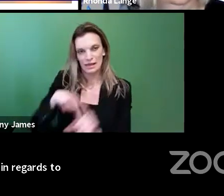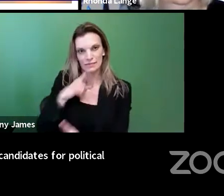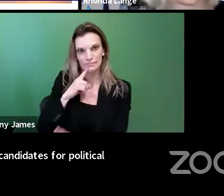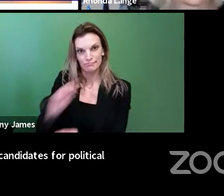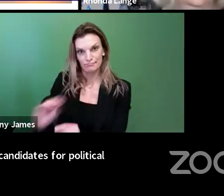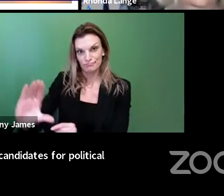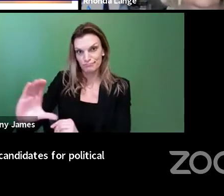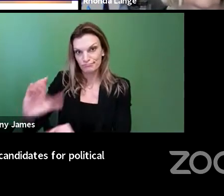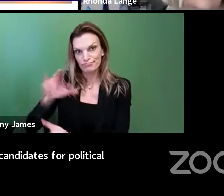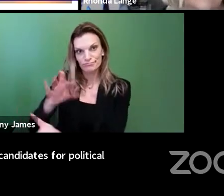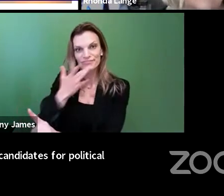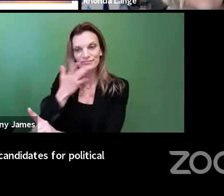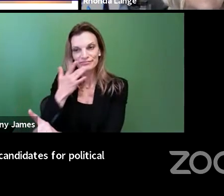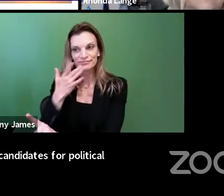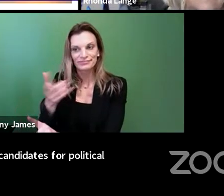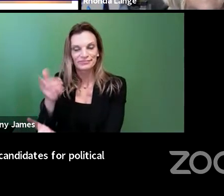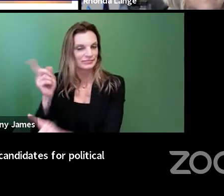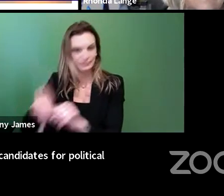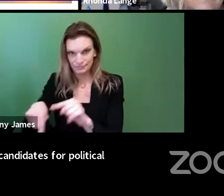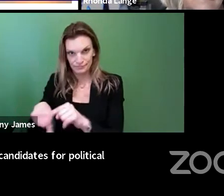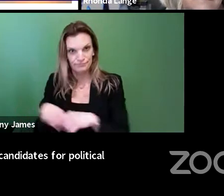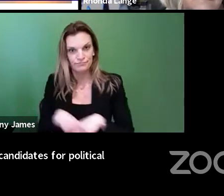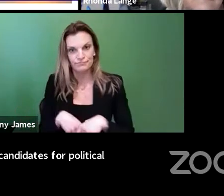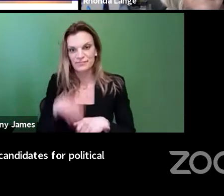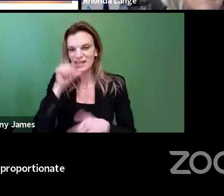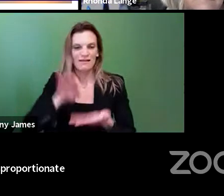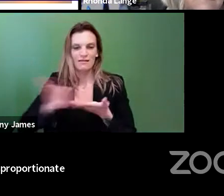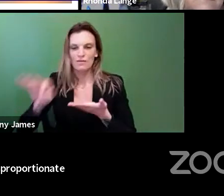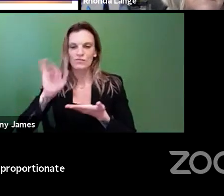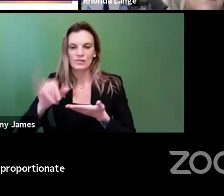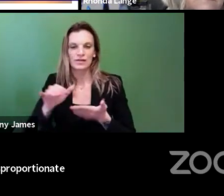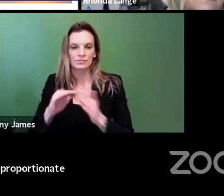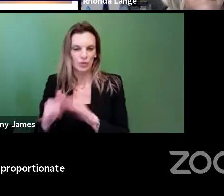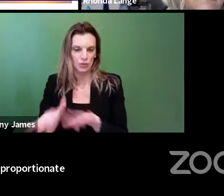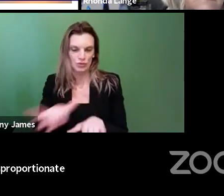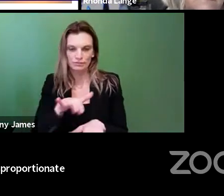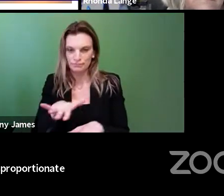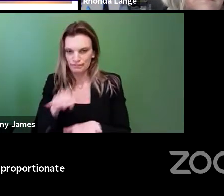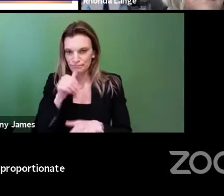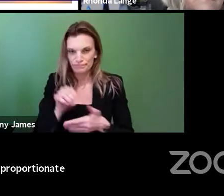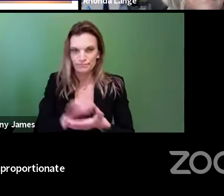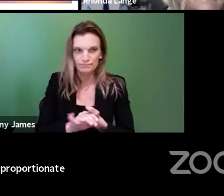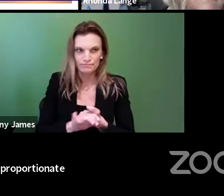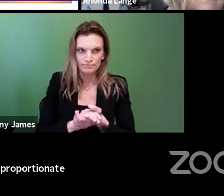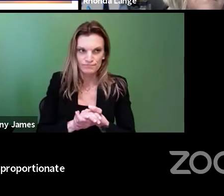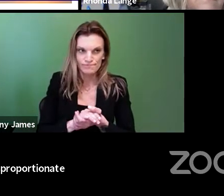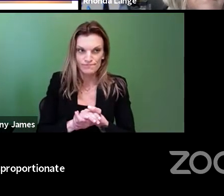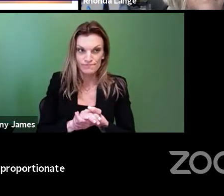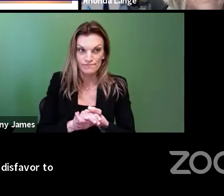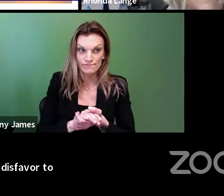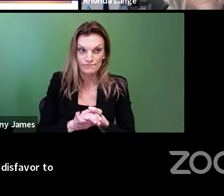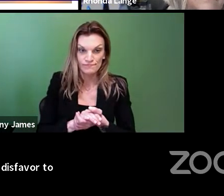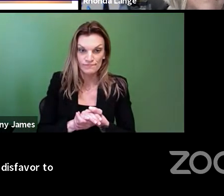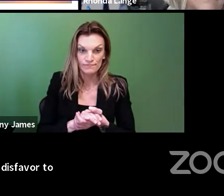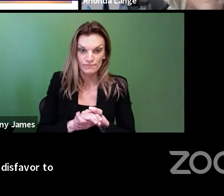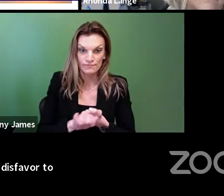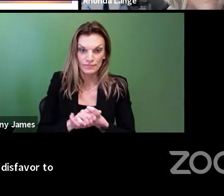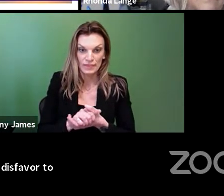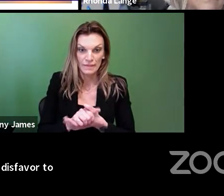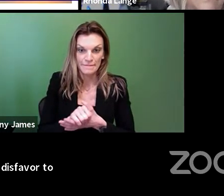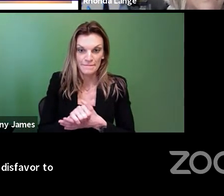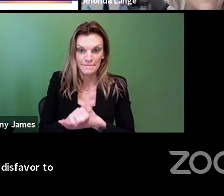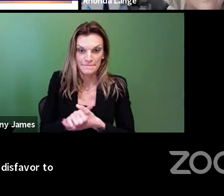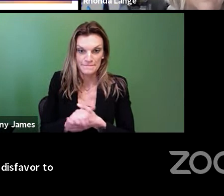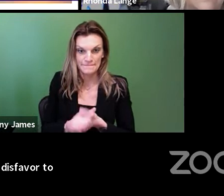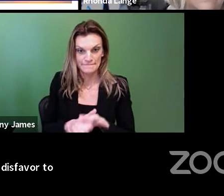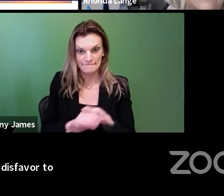disproportionate advantage or favor or disfavor to any. Six, the lines have to reflect consideration of